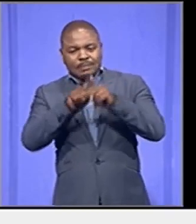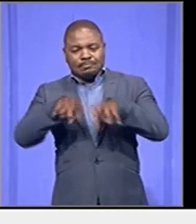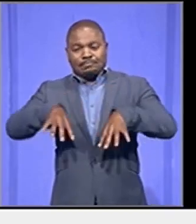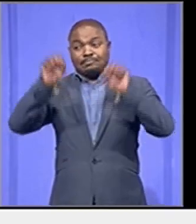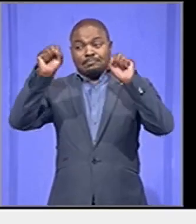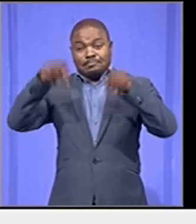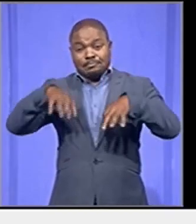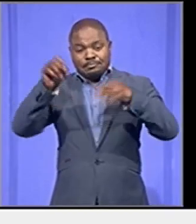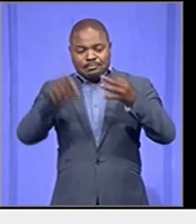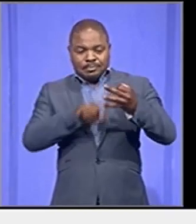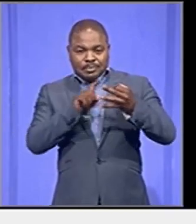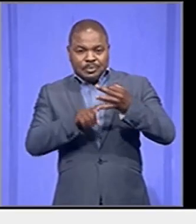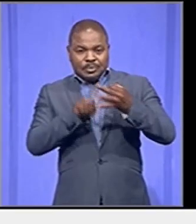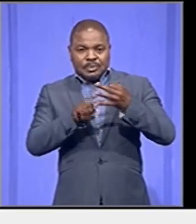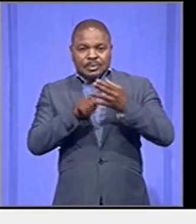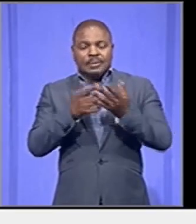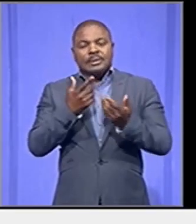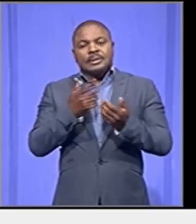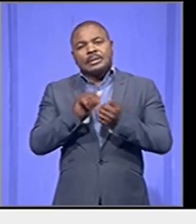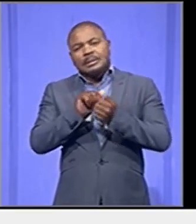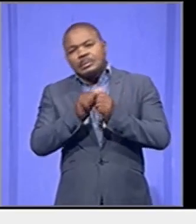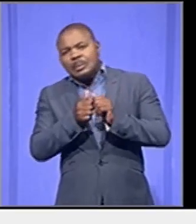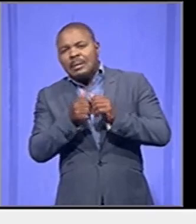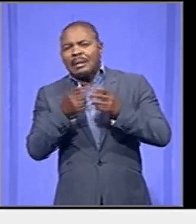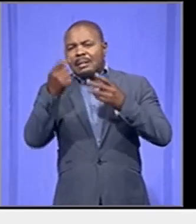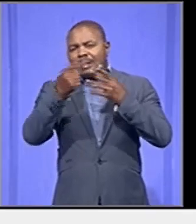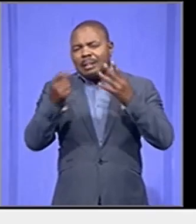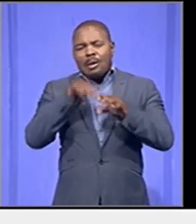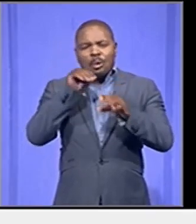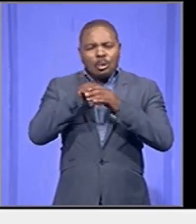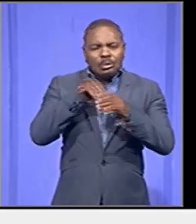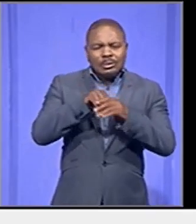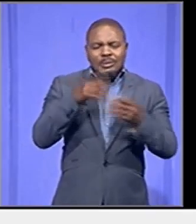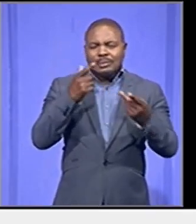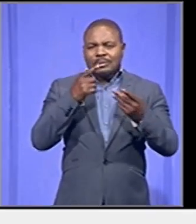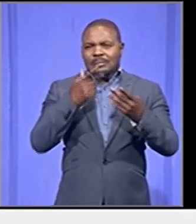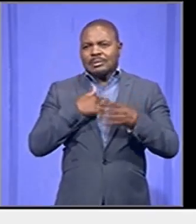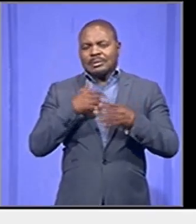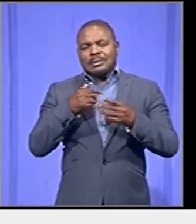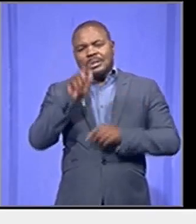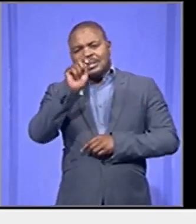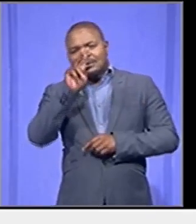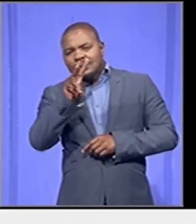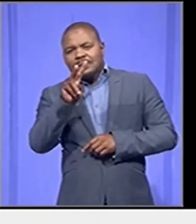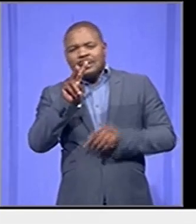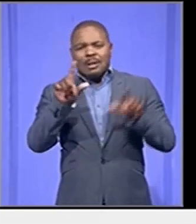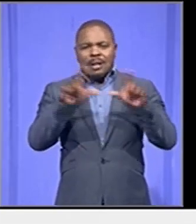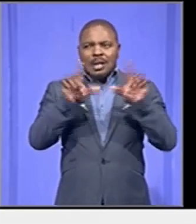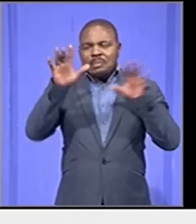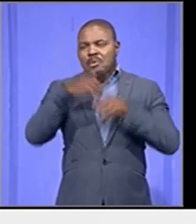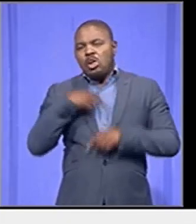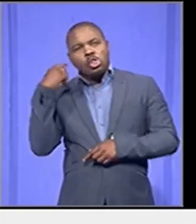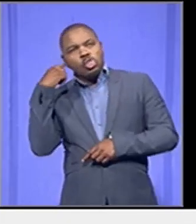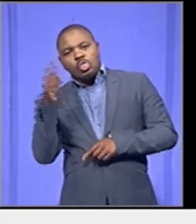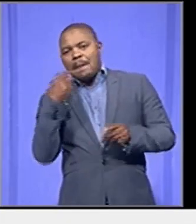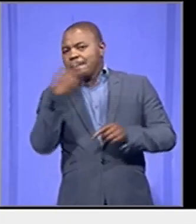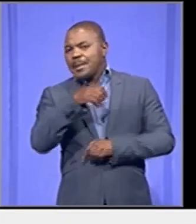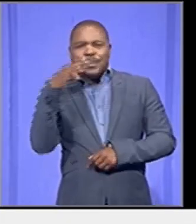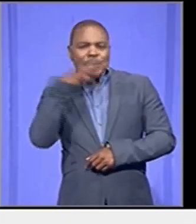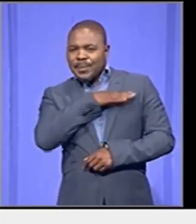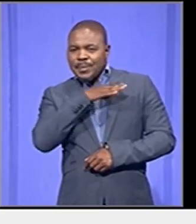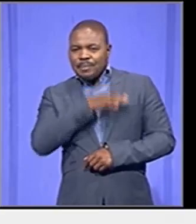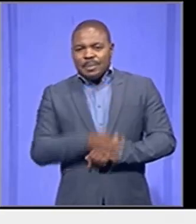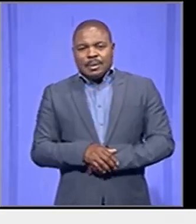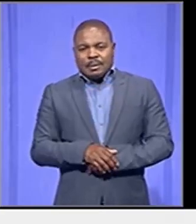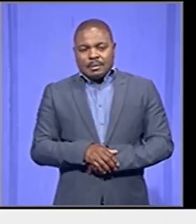to successfully monetize sports properties and other content, and the increasing TV license evasion rate. In parallel, the